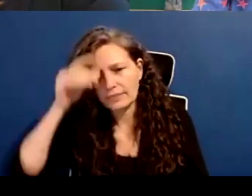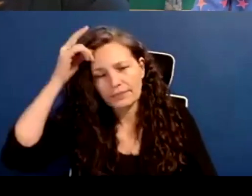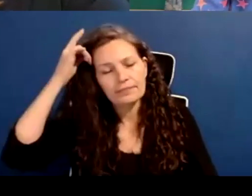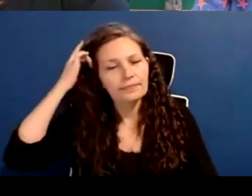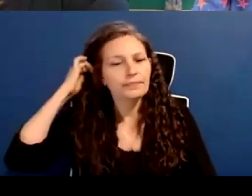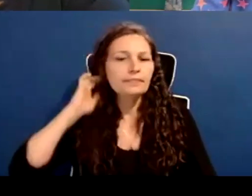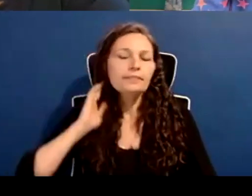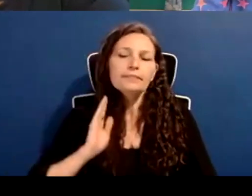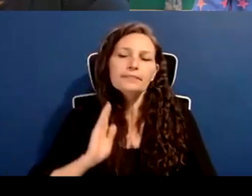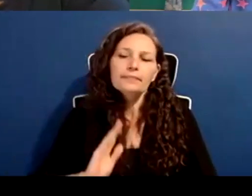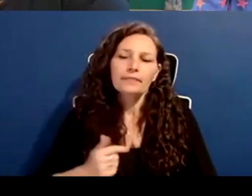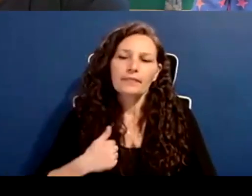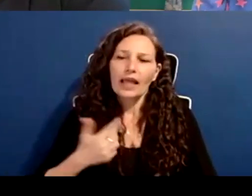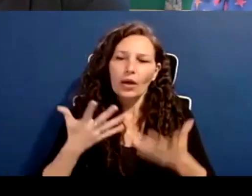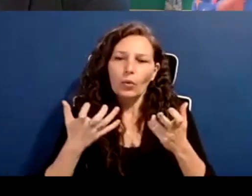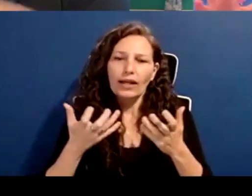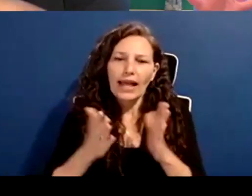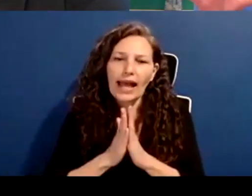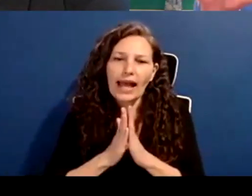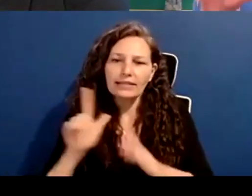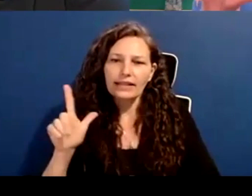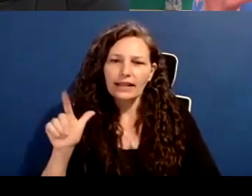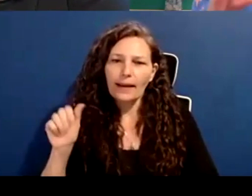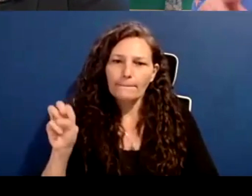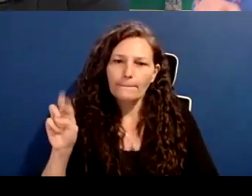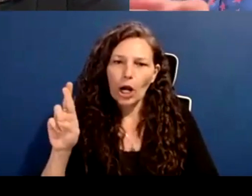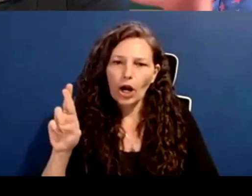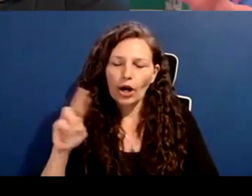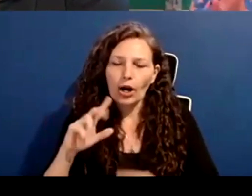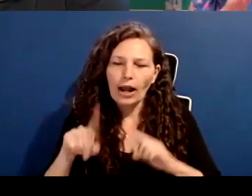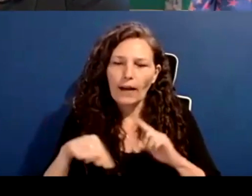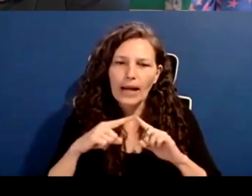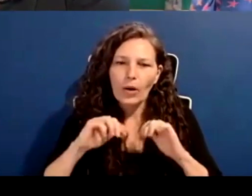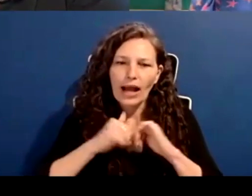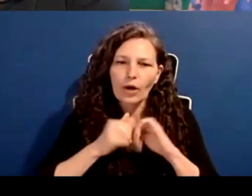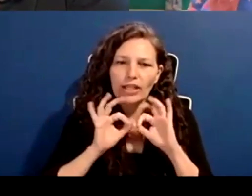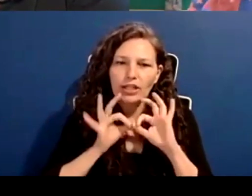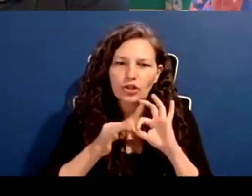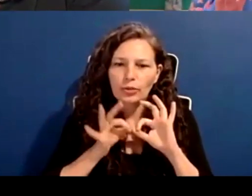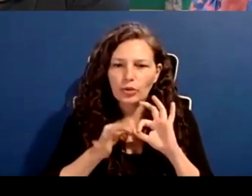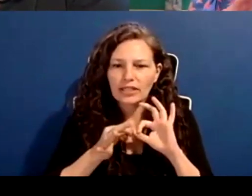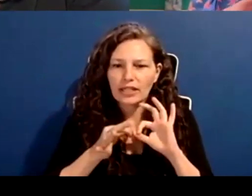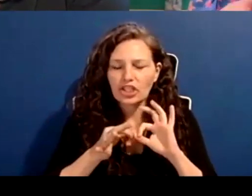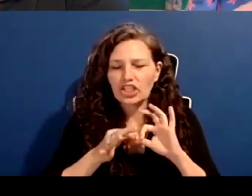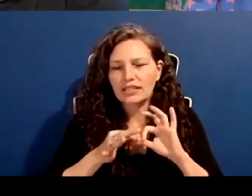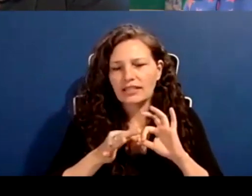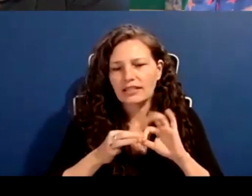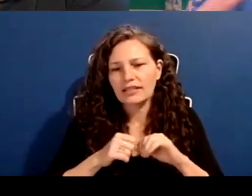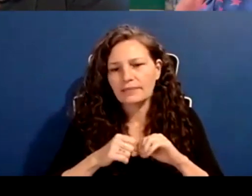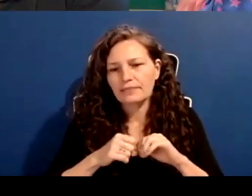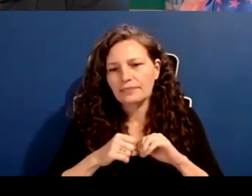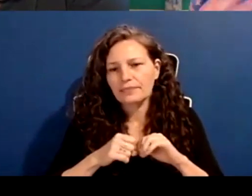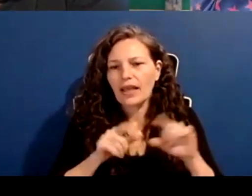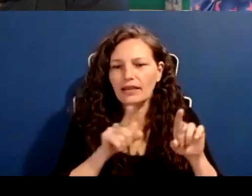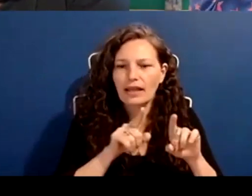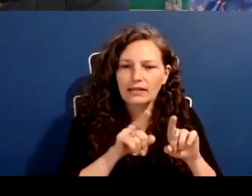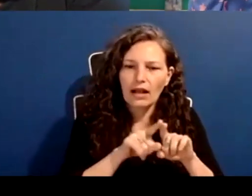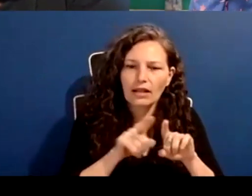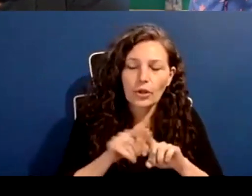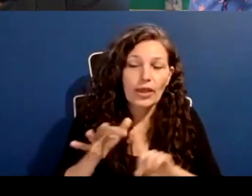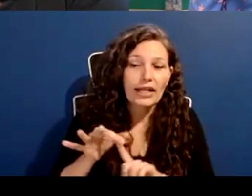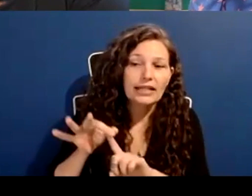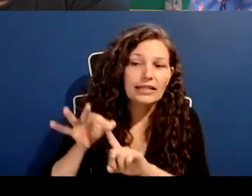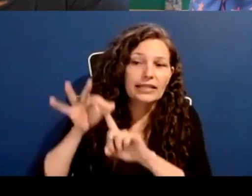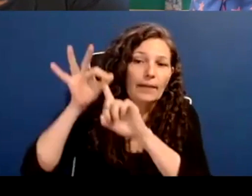ask you, Lamar, about how these interpretations that we're talking about and the exceptionalism that you've